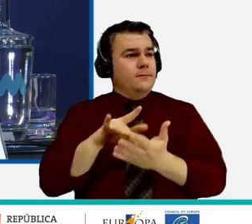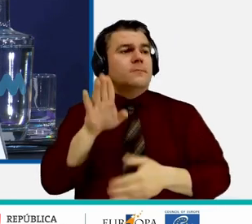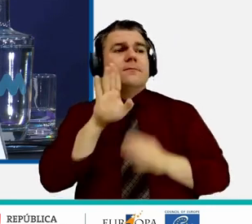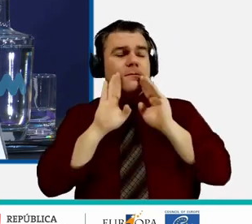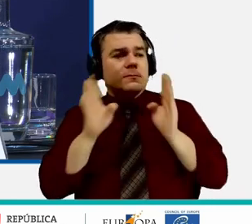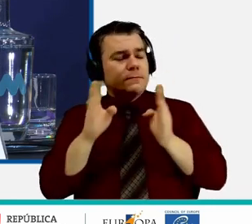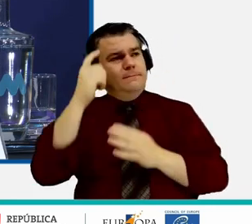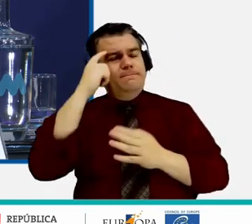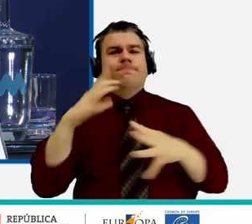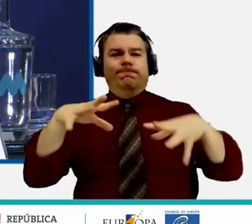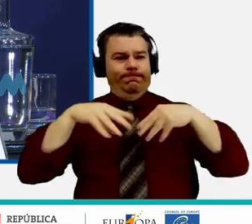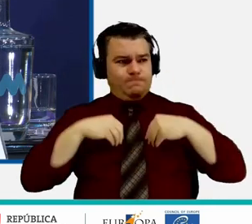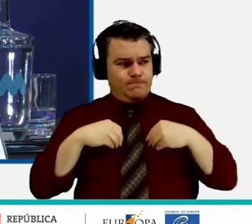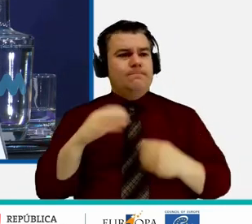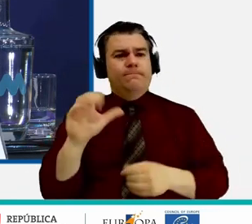of our canton